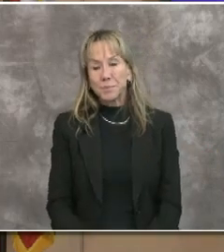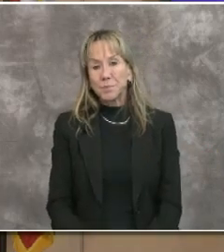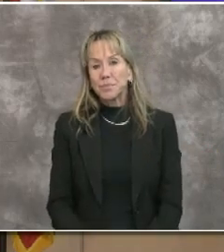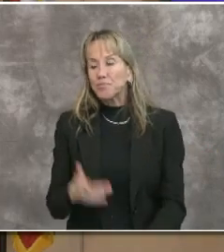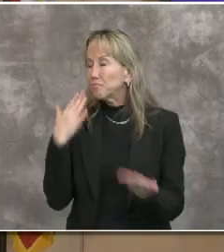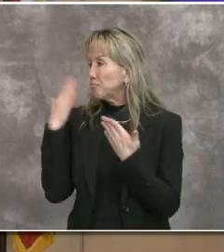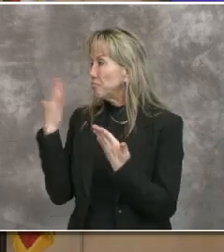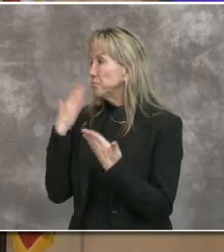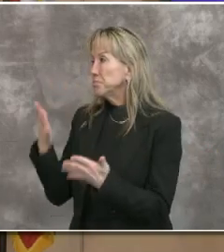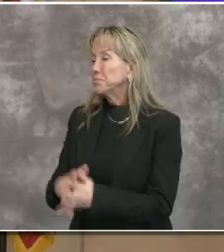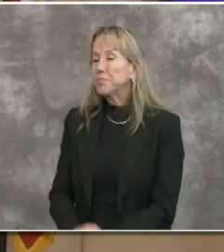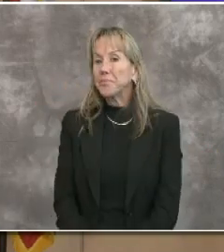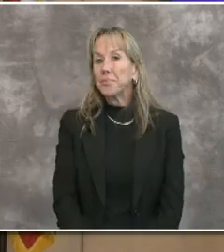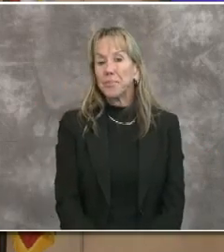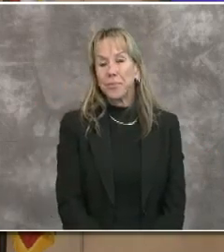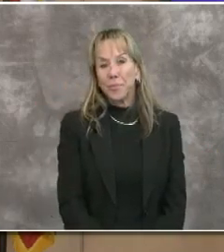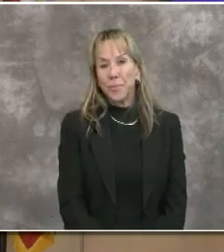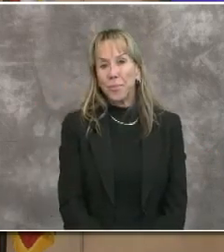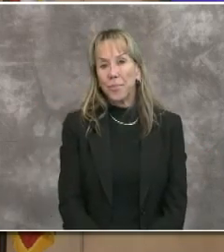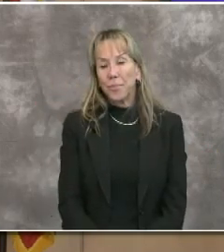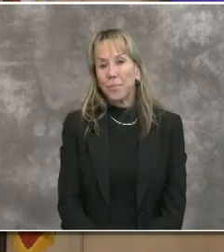Okay, thanks.